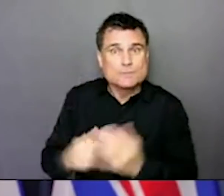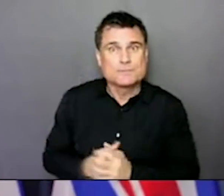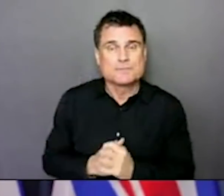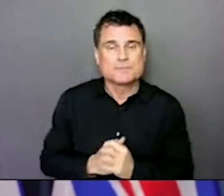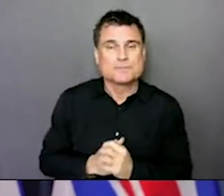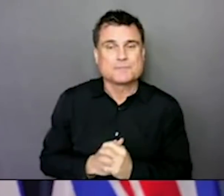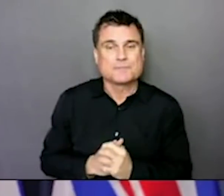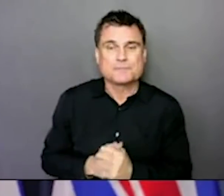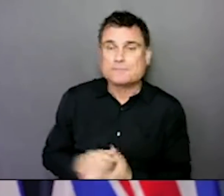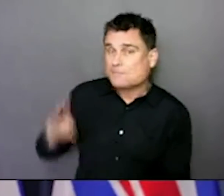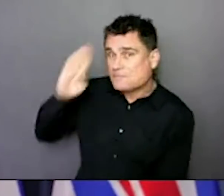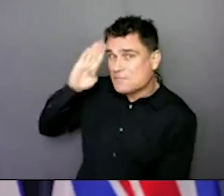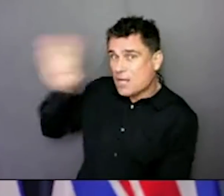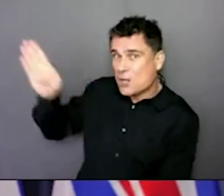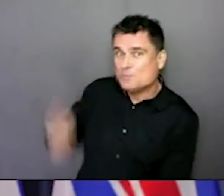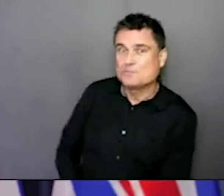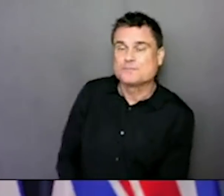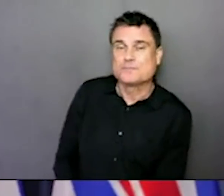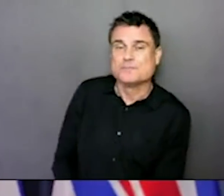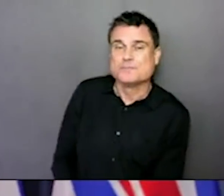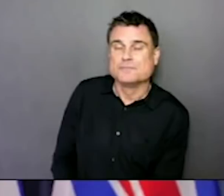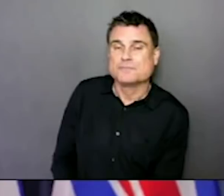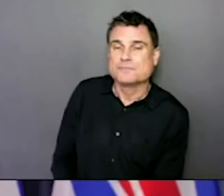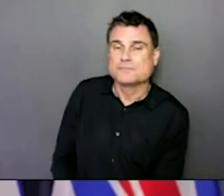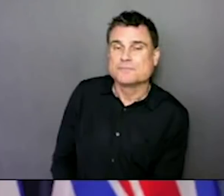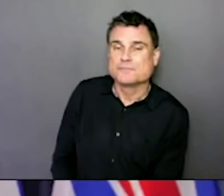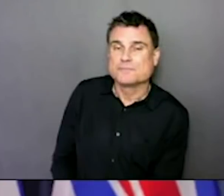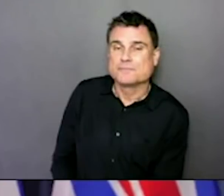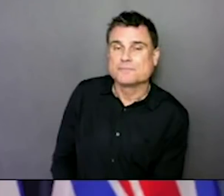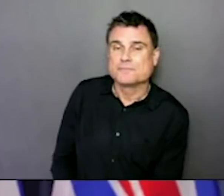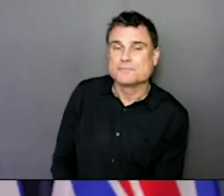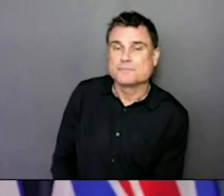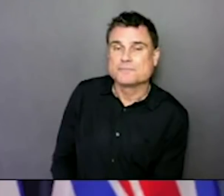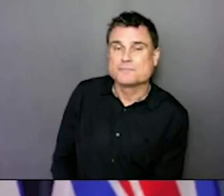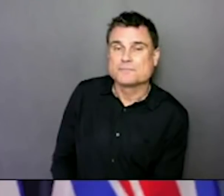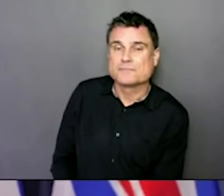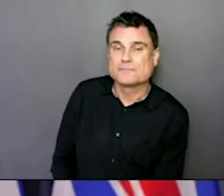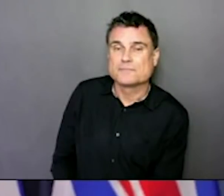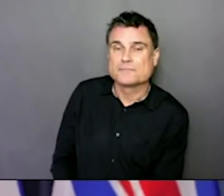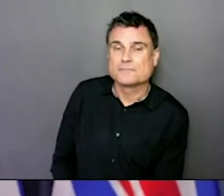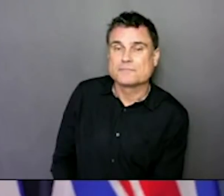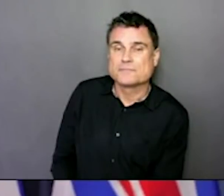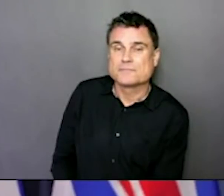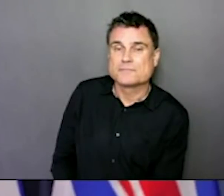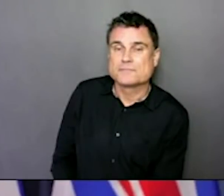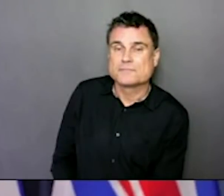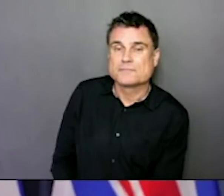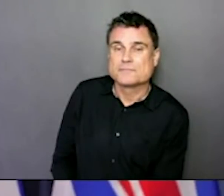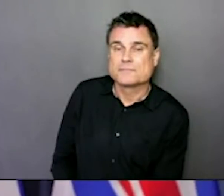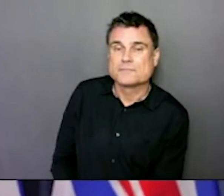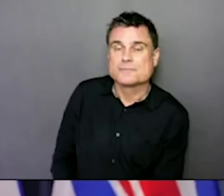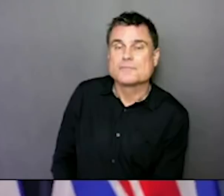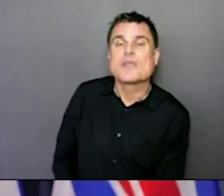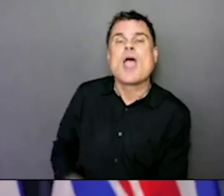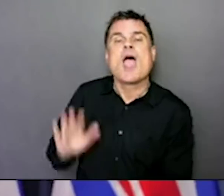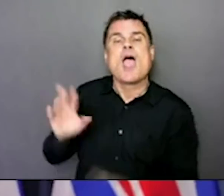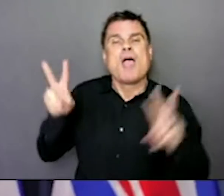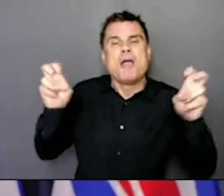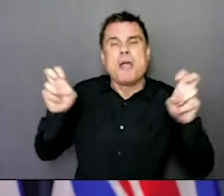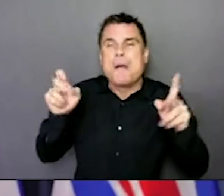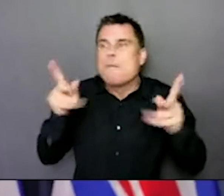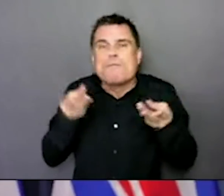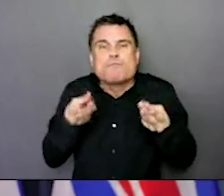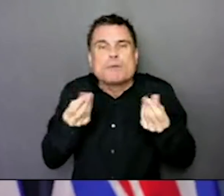Wanted to talk about the speculation tax for a second. There were some numbers that your government put out showing that, I guess on the one hand,